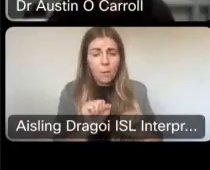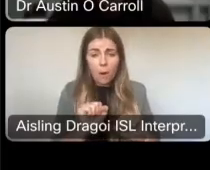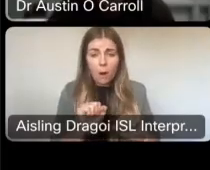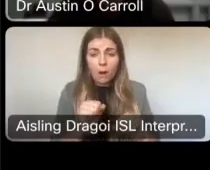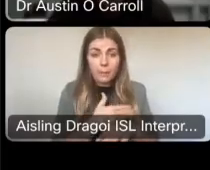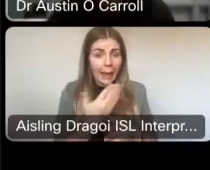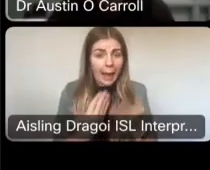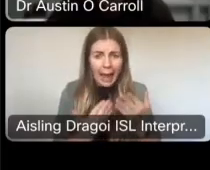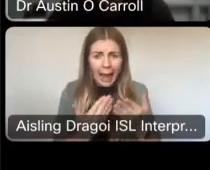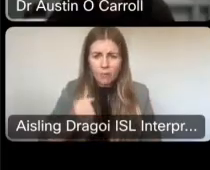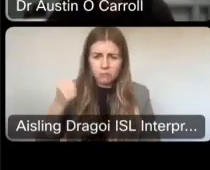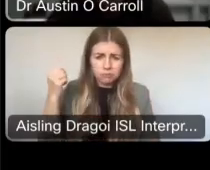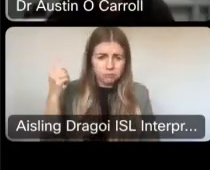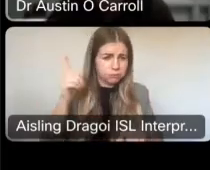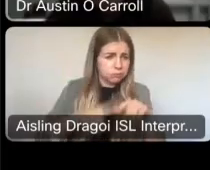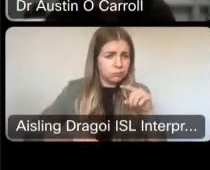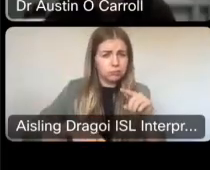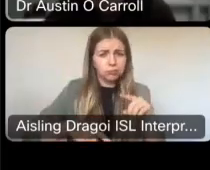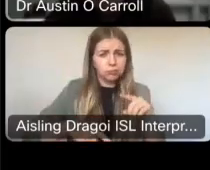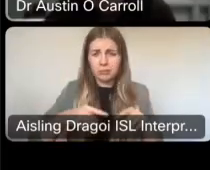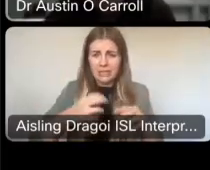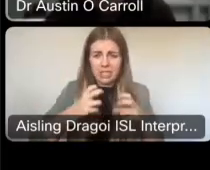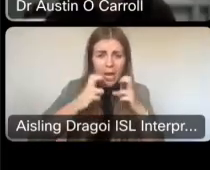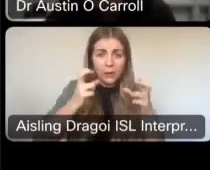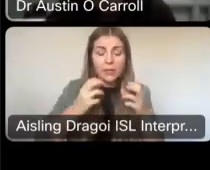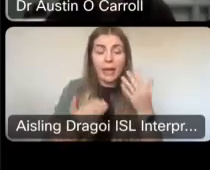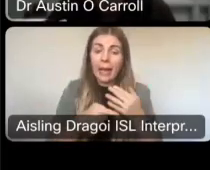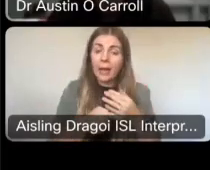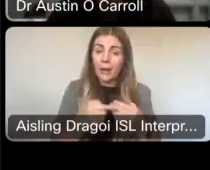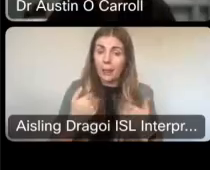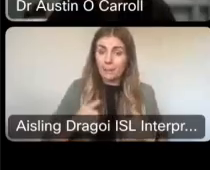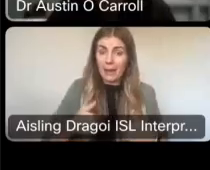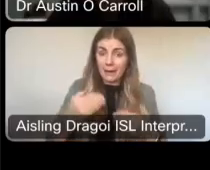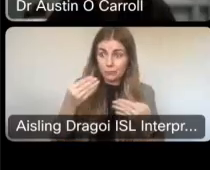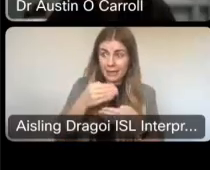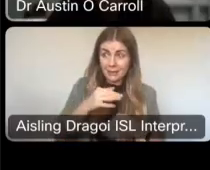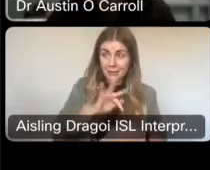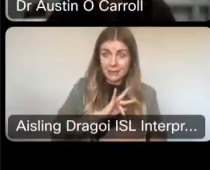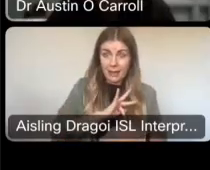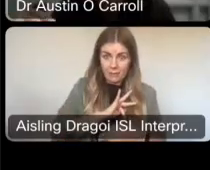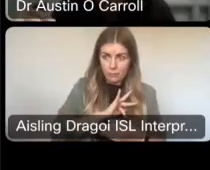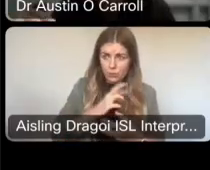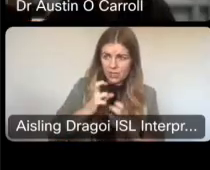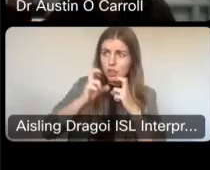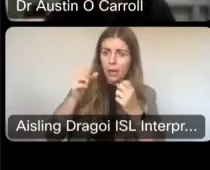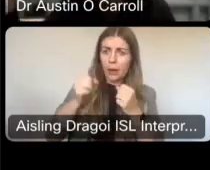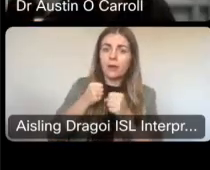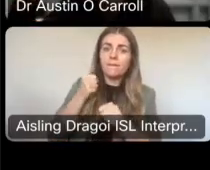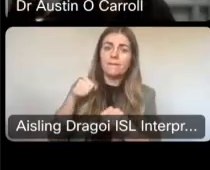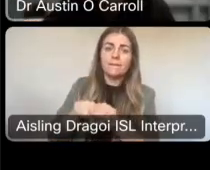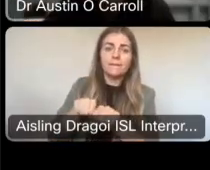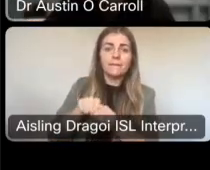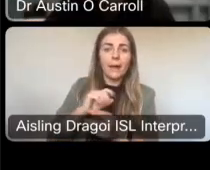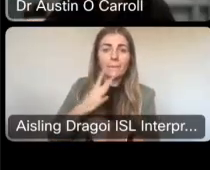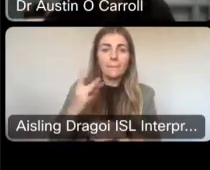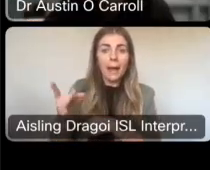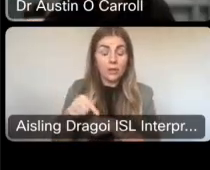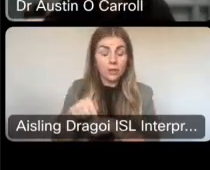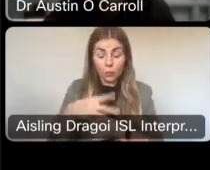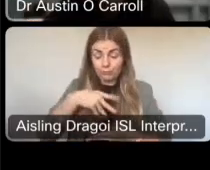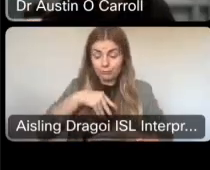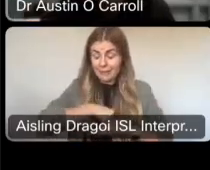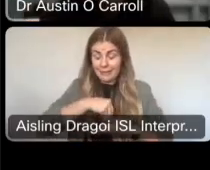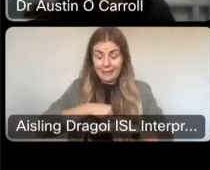shouting. And the way he learned to protect himself as a child was to shout and fight back. And that was his reaction, just instant. It was